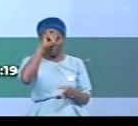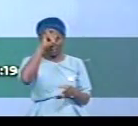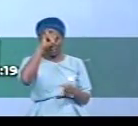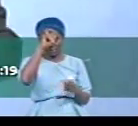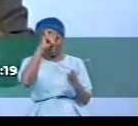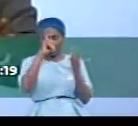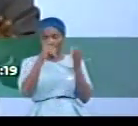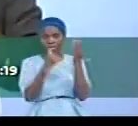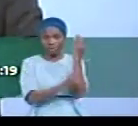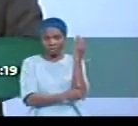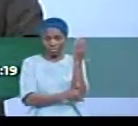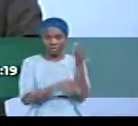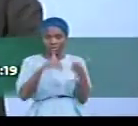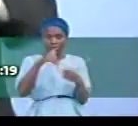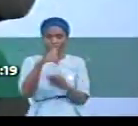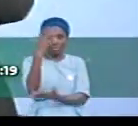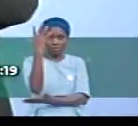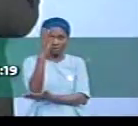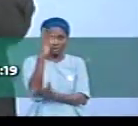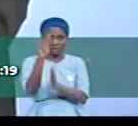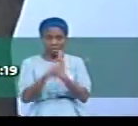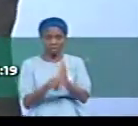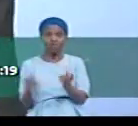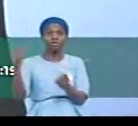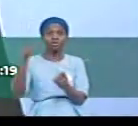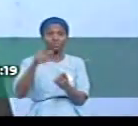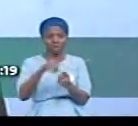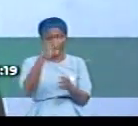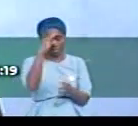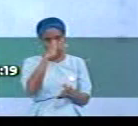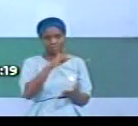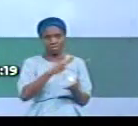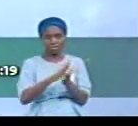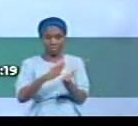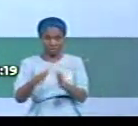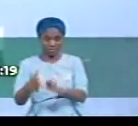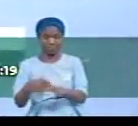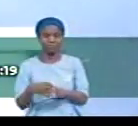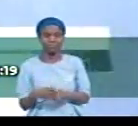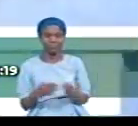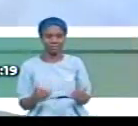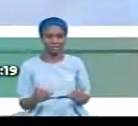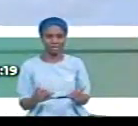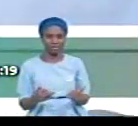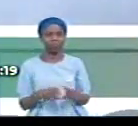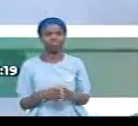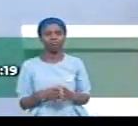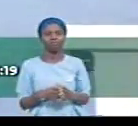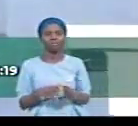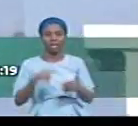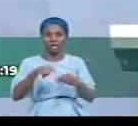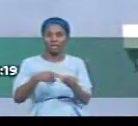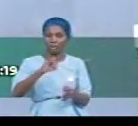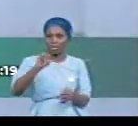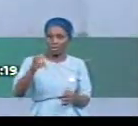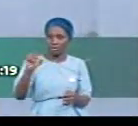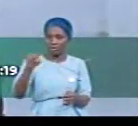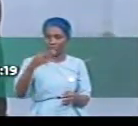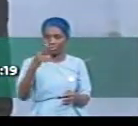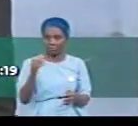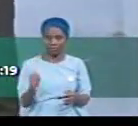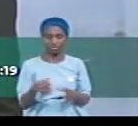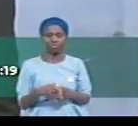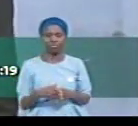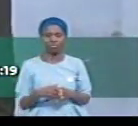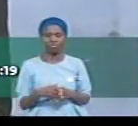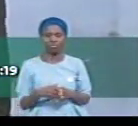wilderness, until he passed on. Now look at Joshua. Joshua, suppose Joshua said, I don't need the